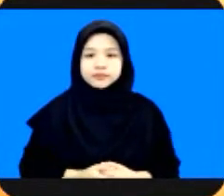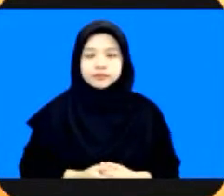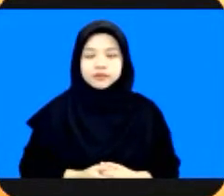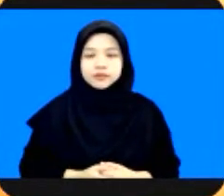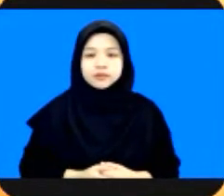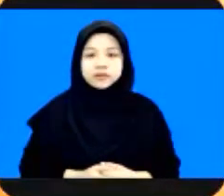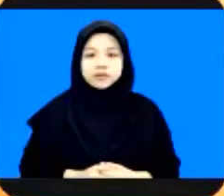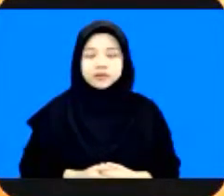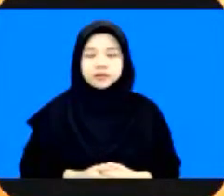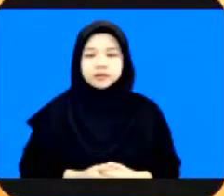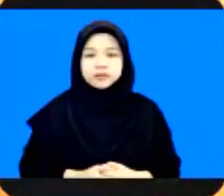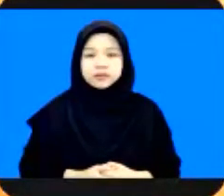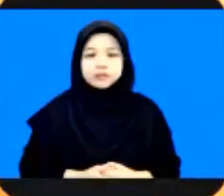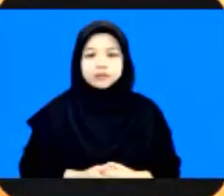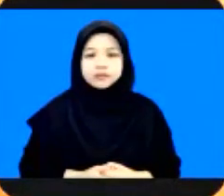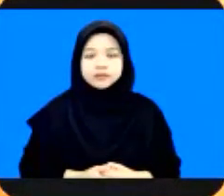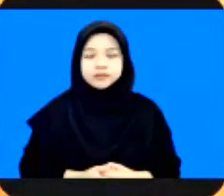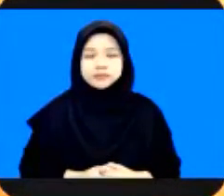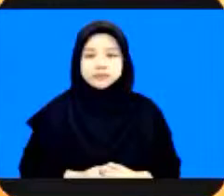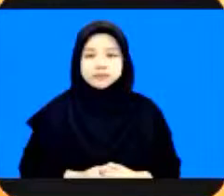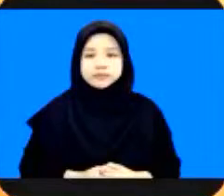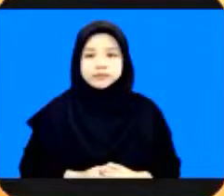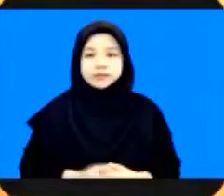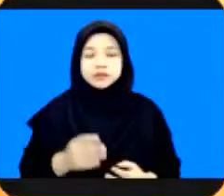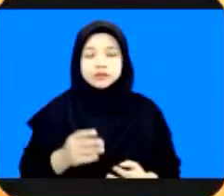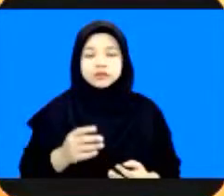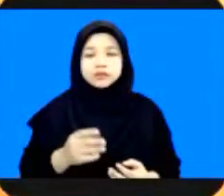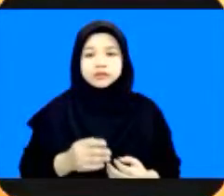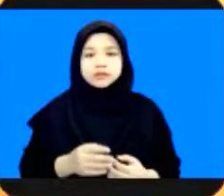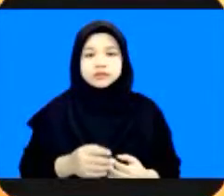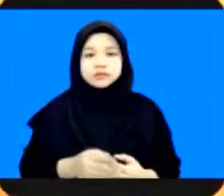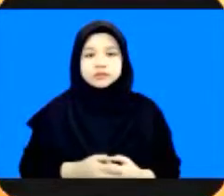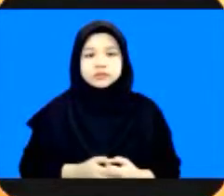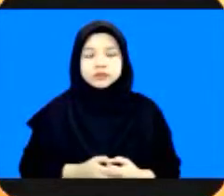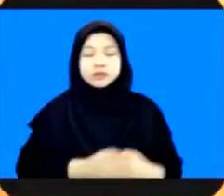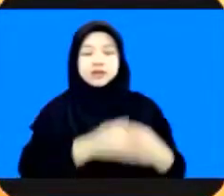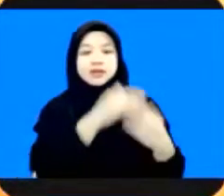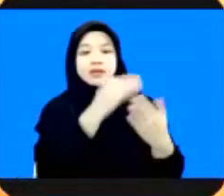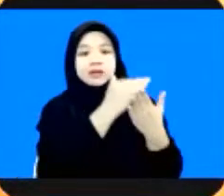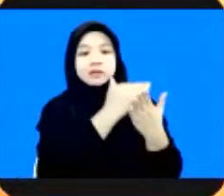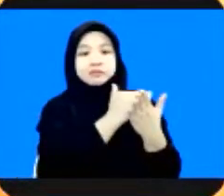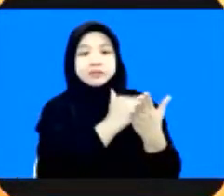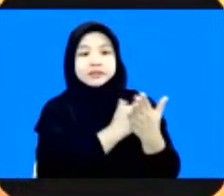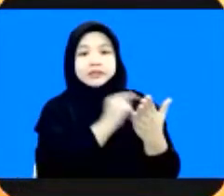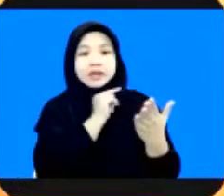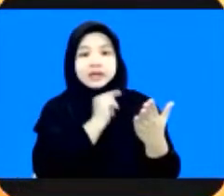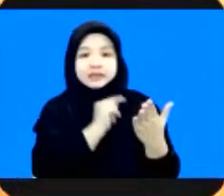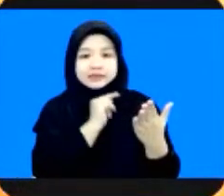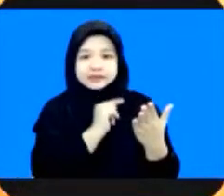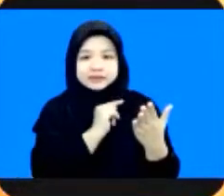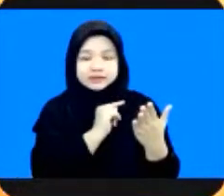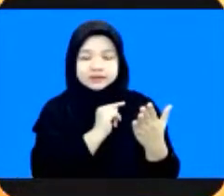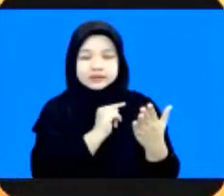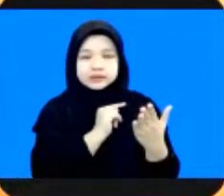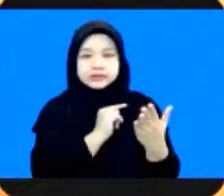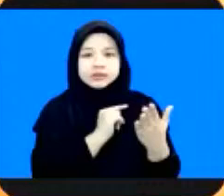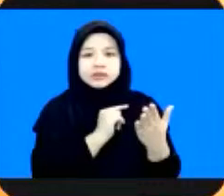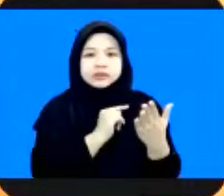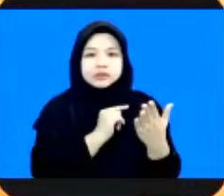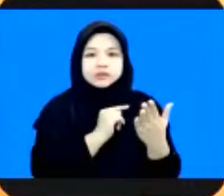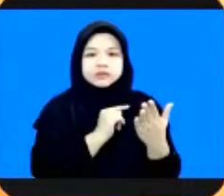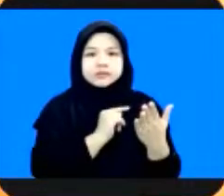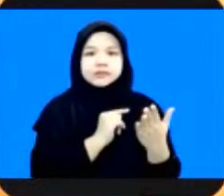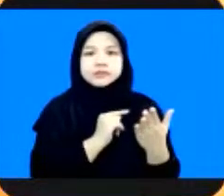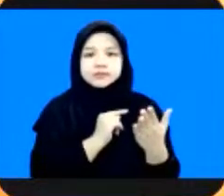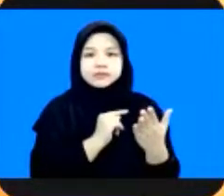get COVID. Okay. So this policy is enforced using human reviewers that have local contacts. So